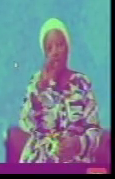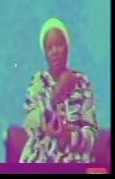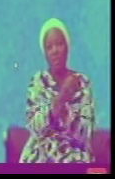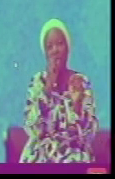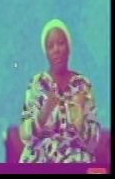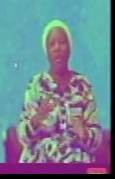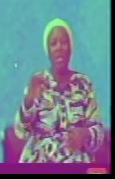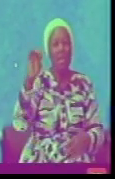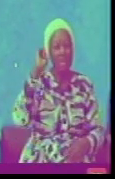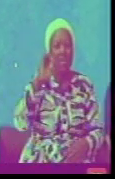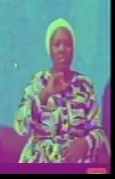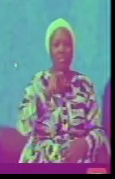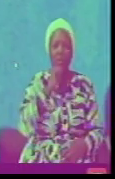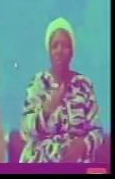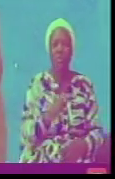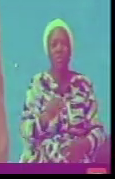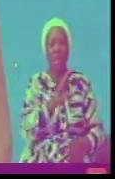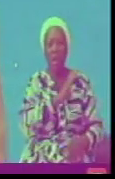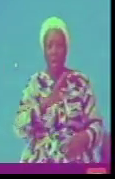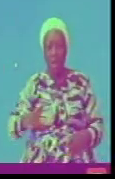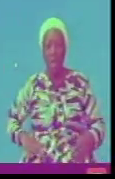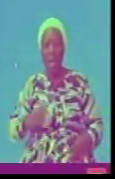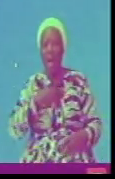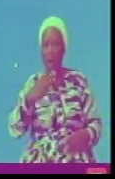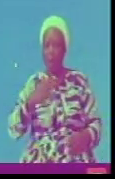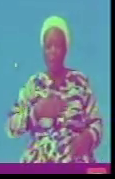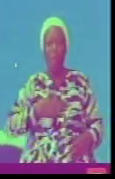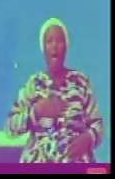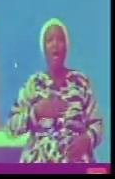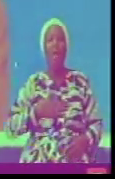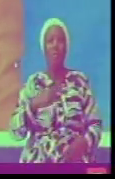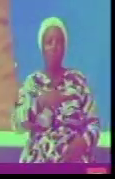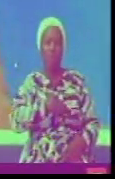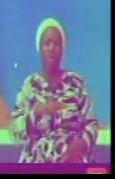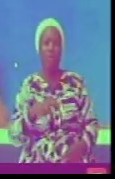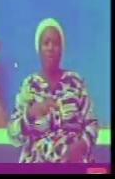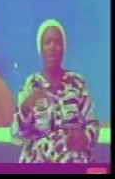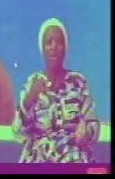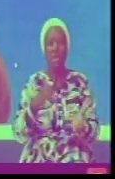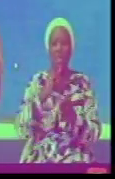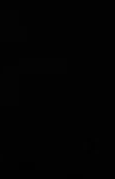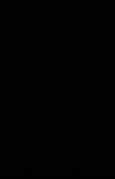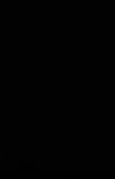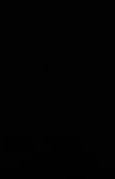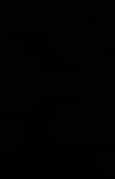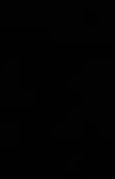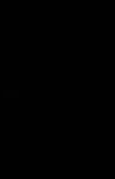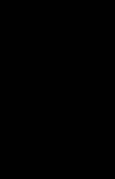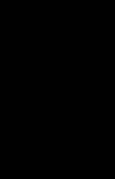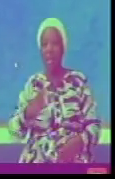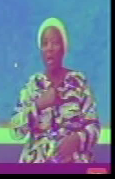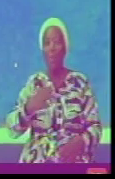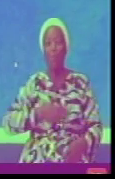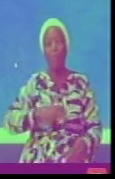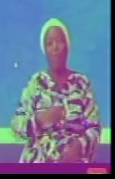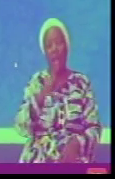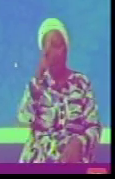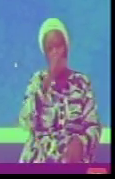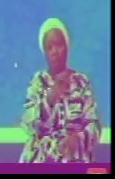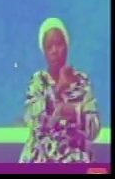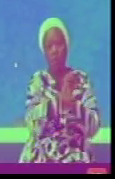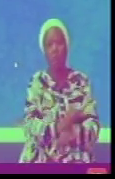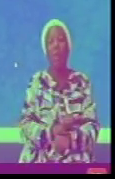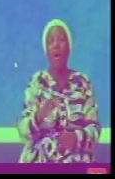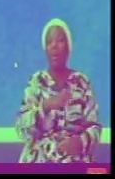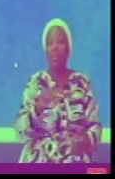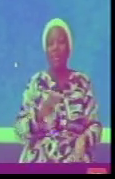is the only Savior, is the only Redeemer. It's not Christ and my religion,